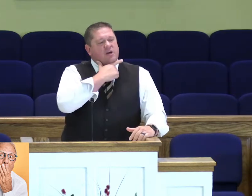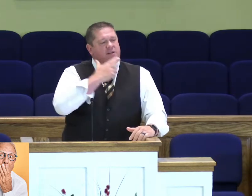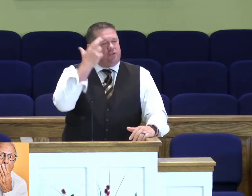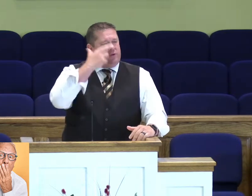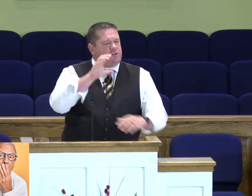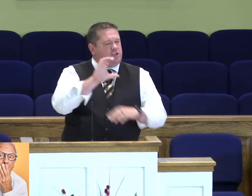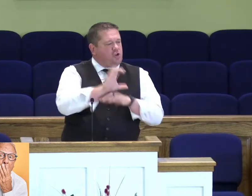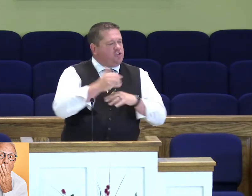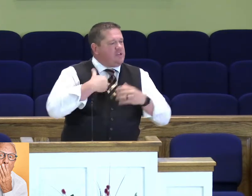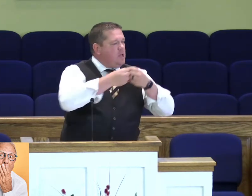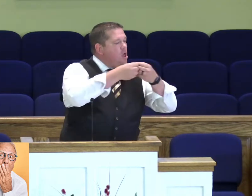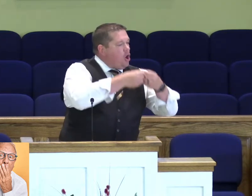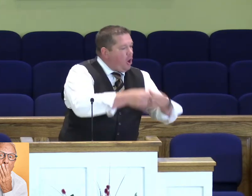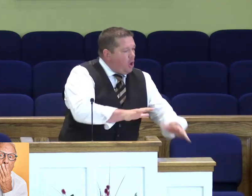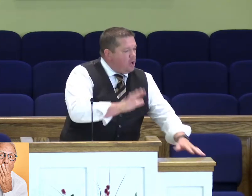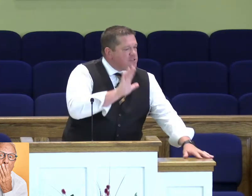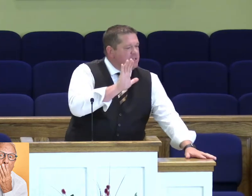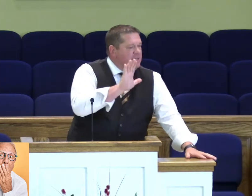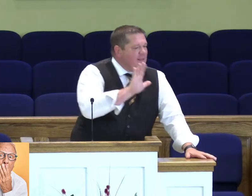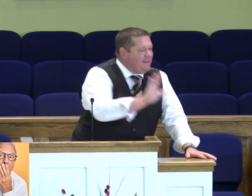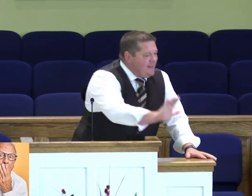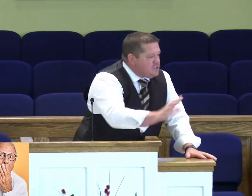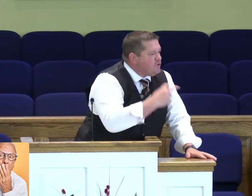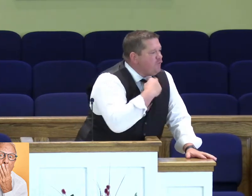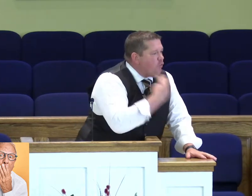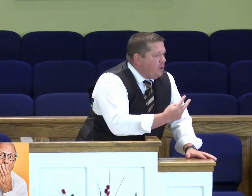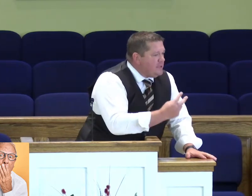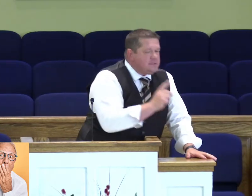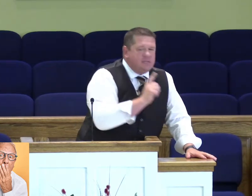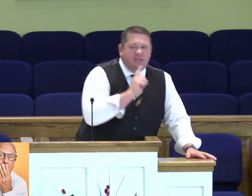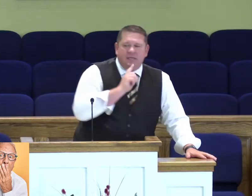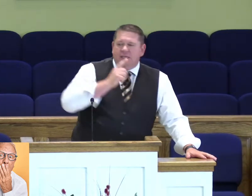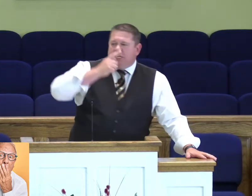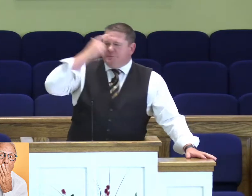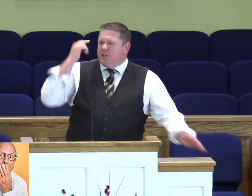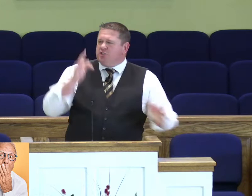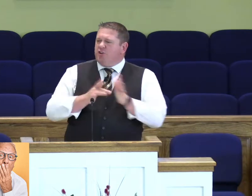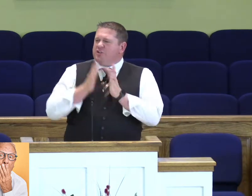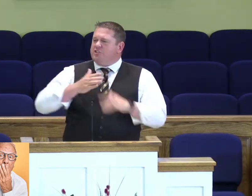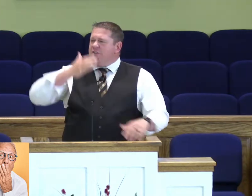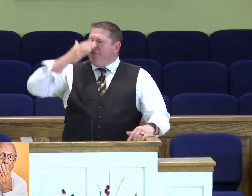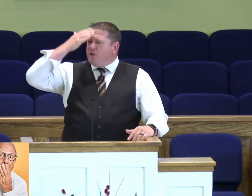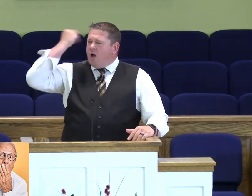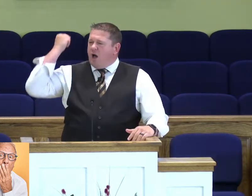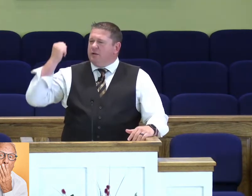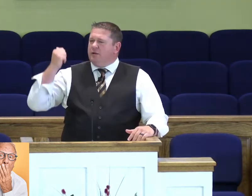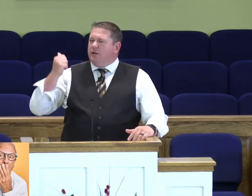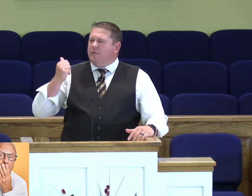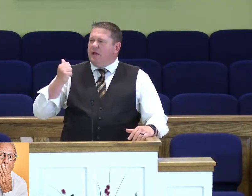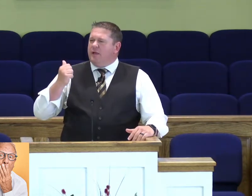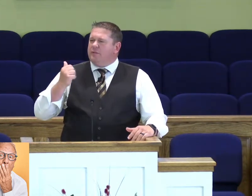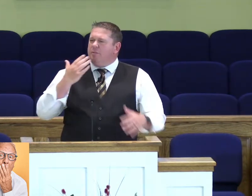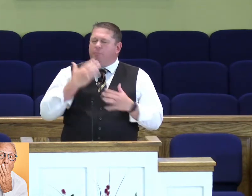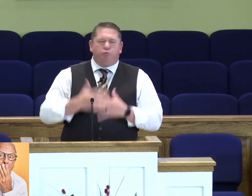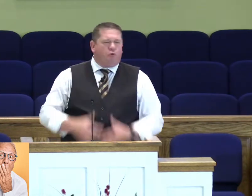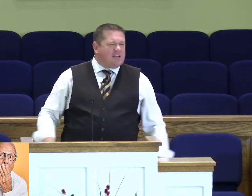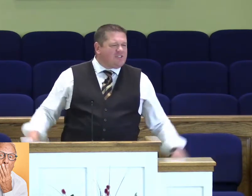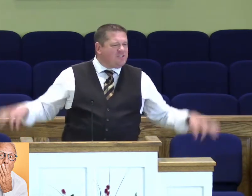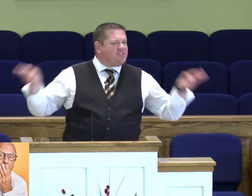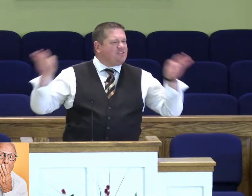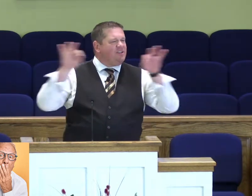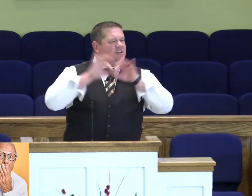has laryngitis and the reason the church has lost its voice is because Christians have forgotten that